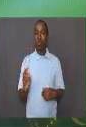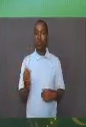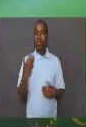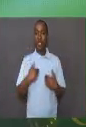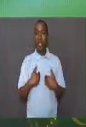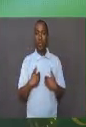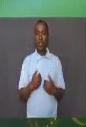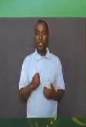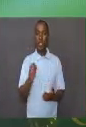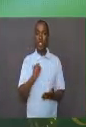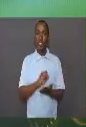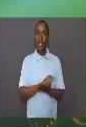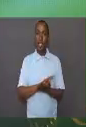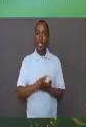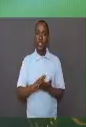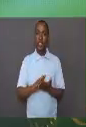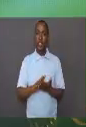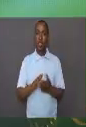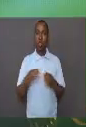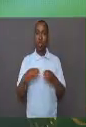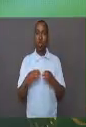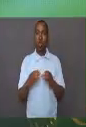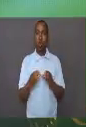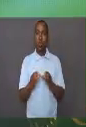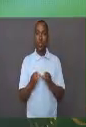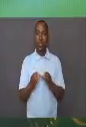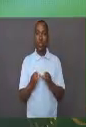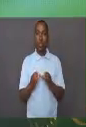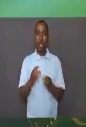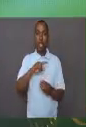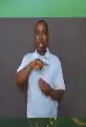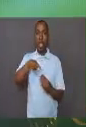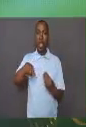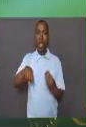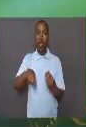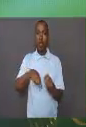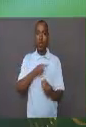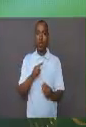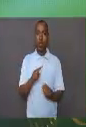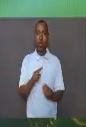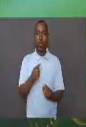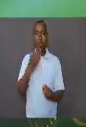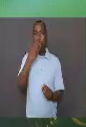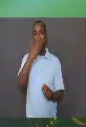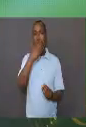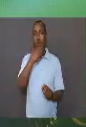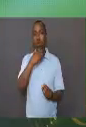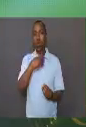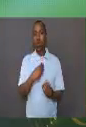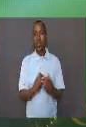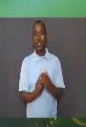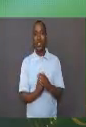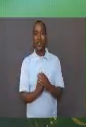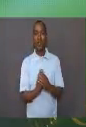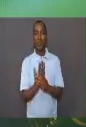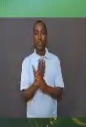sterilized petri dish, container, and surroundings by using heat sources,